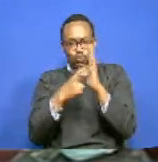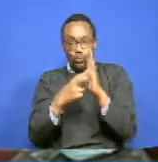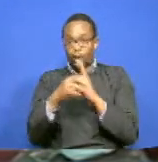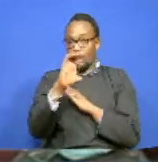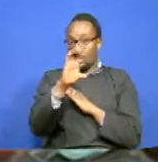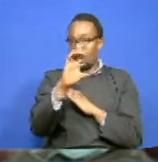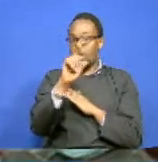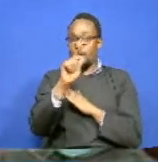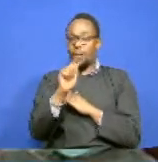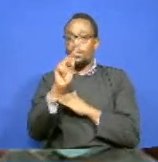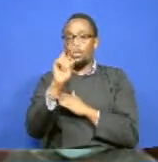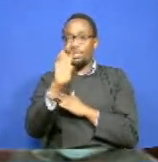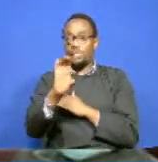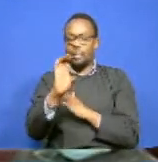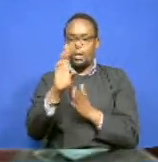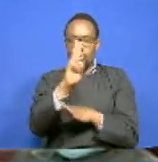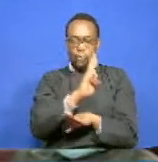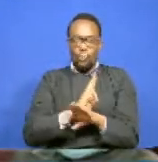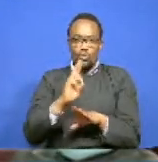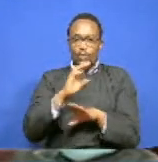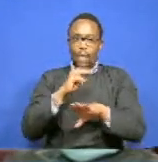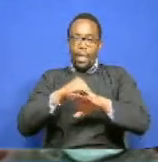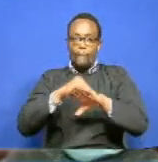continues, kindly use the